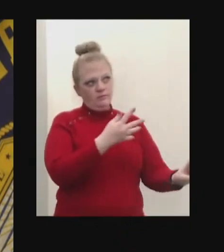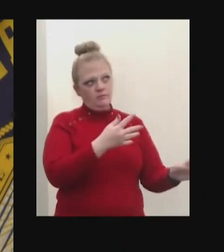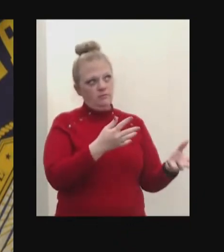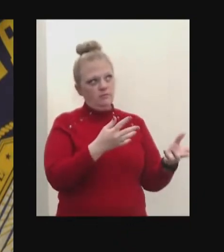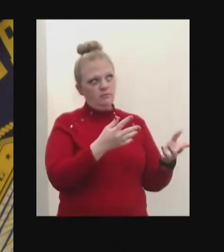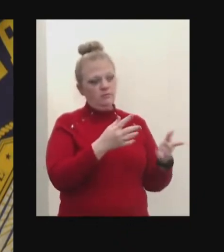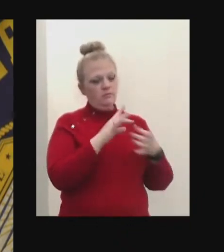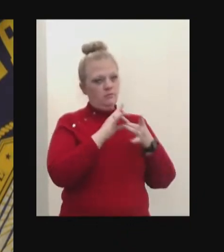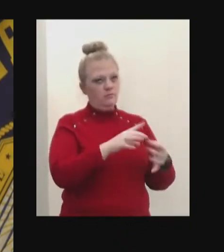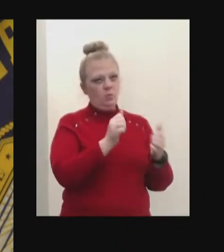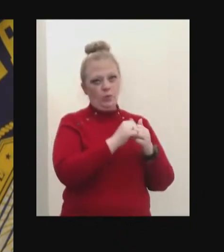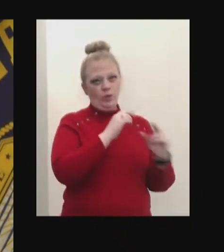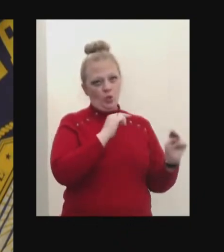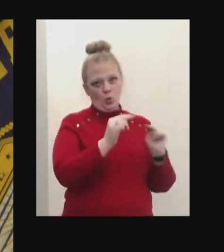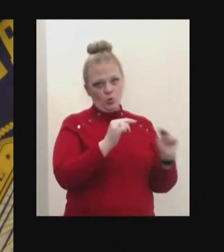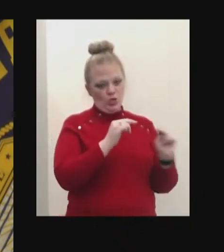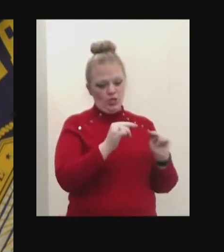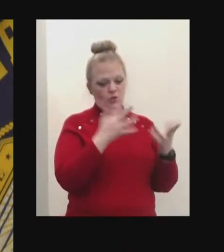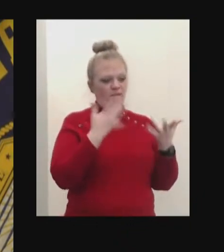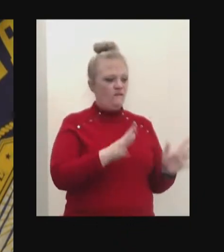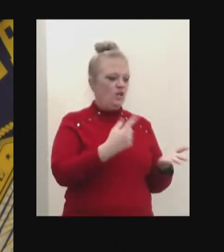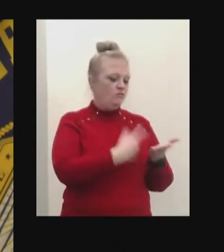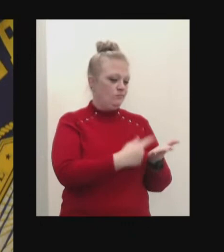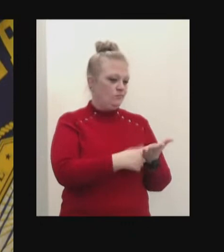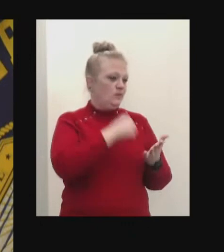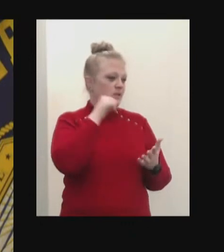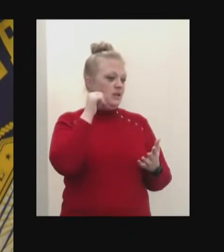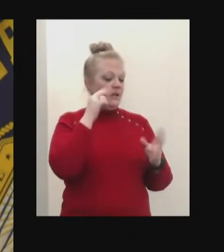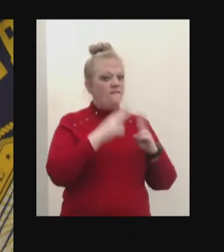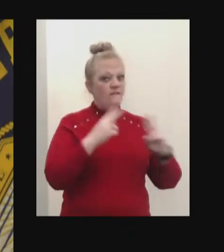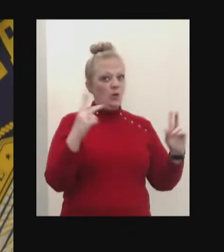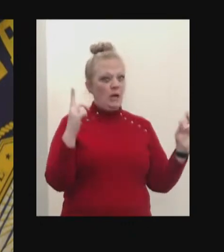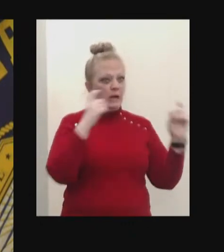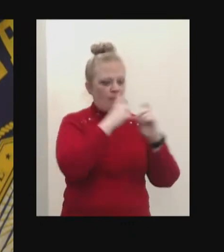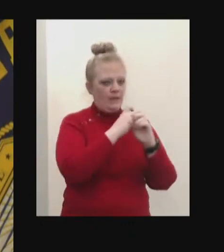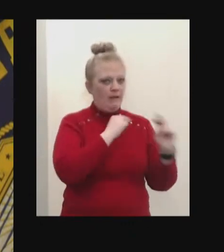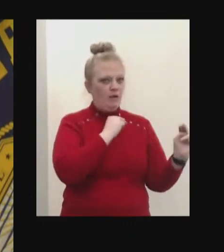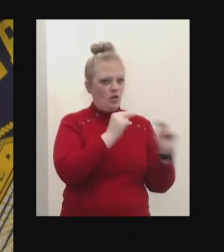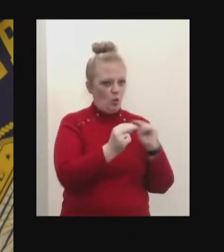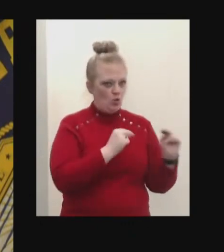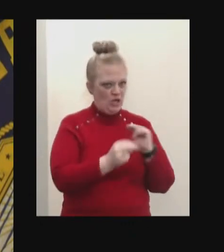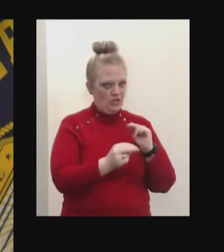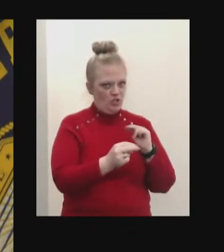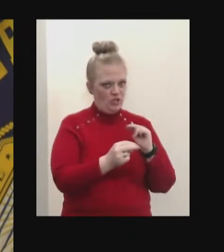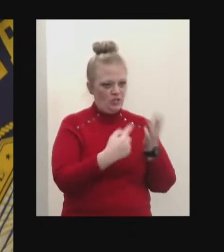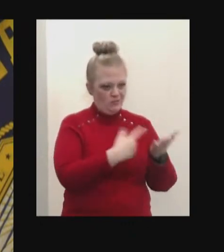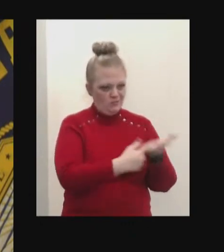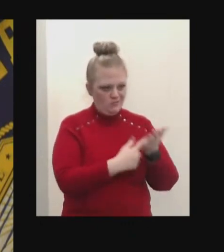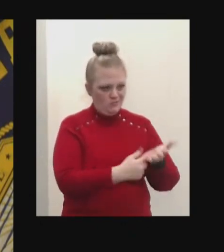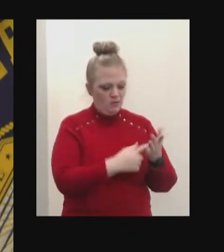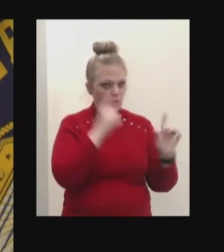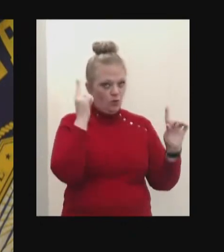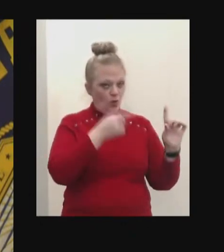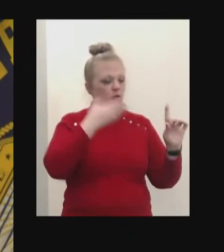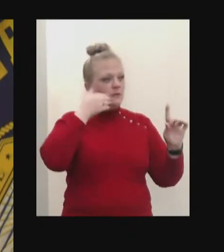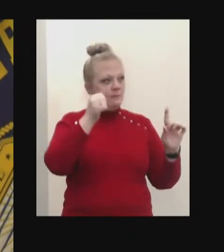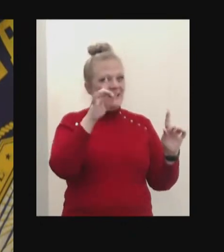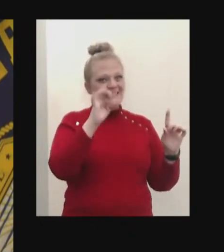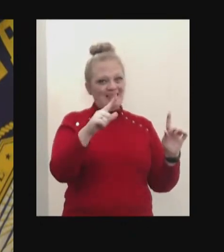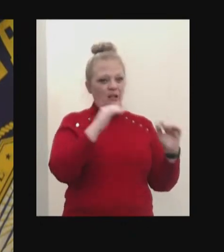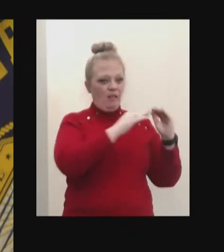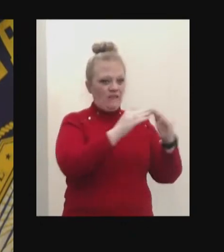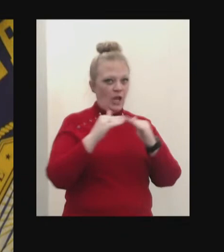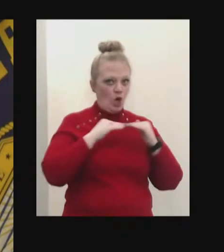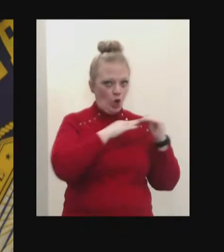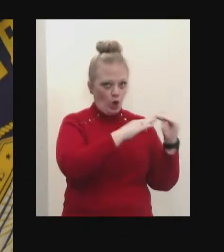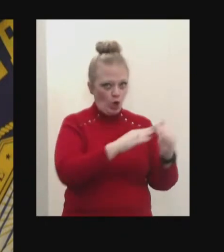the negotiations, as we said yesterday, these are very complicated negotiations, and the goal is to get the best deal that is fair for all, keeps